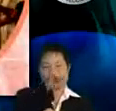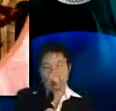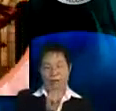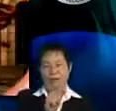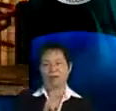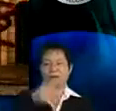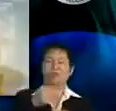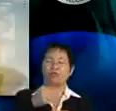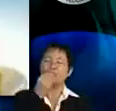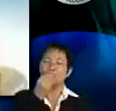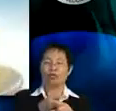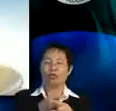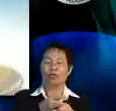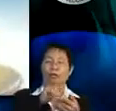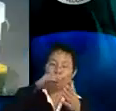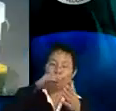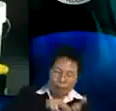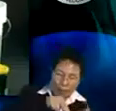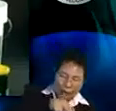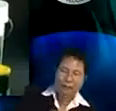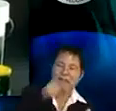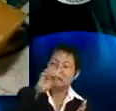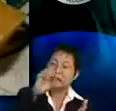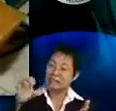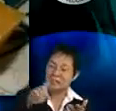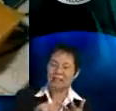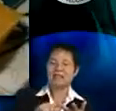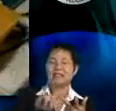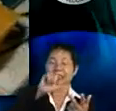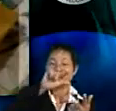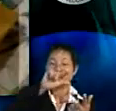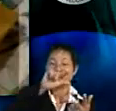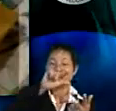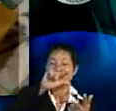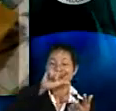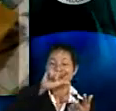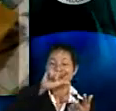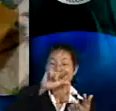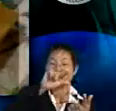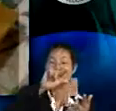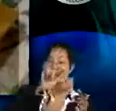in foods such as butter, ghee, fatty meat.